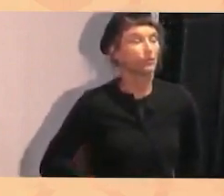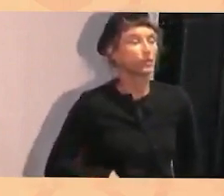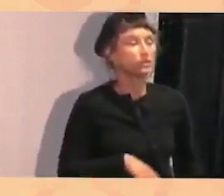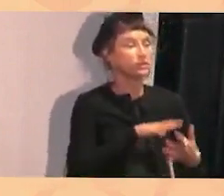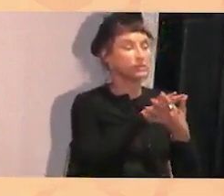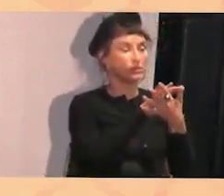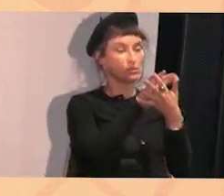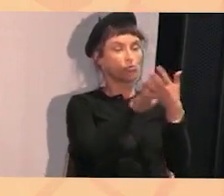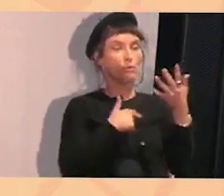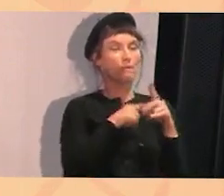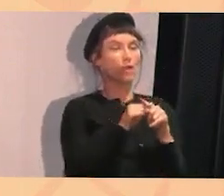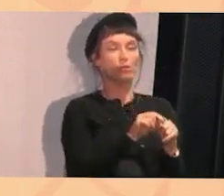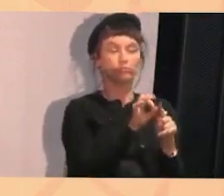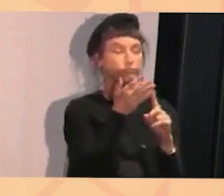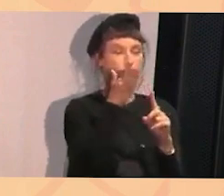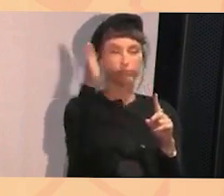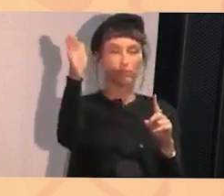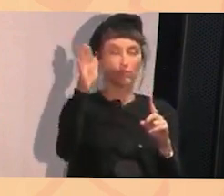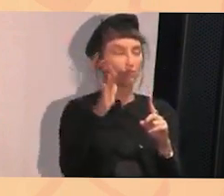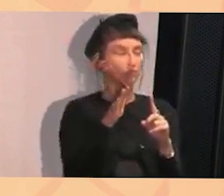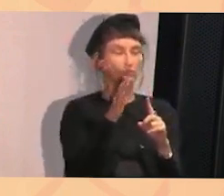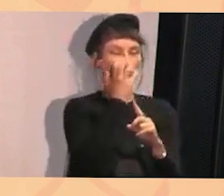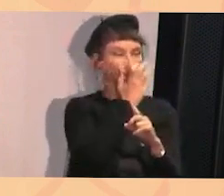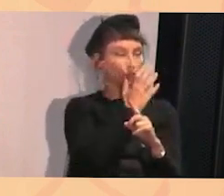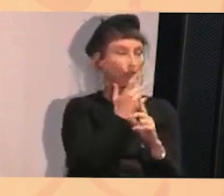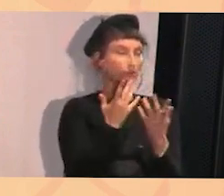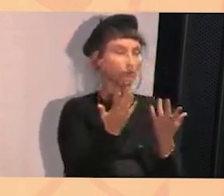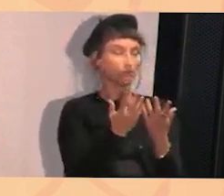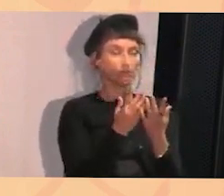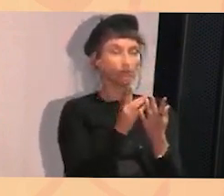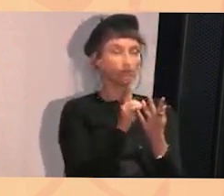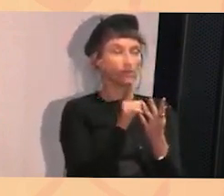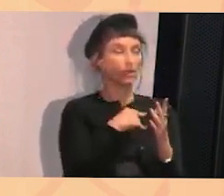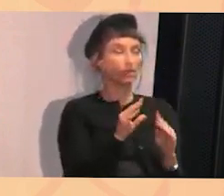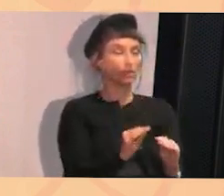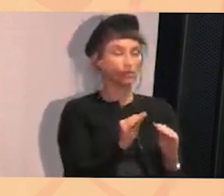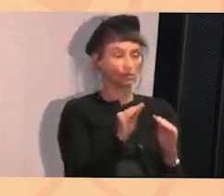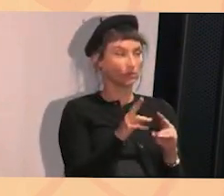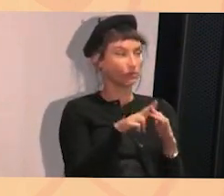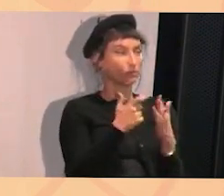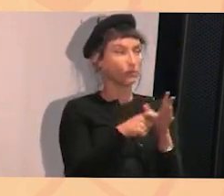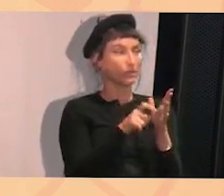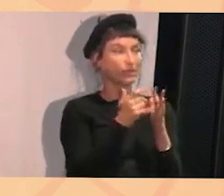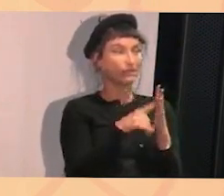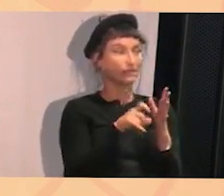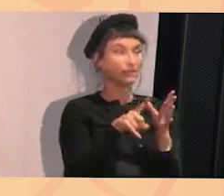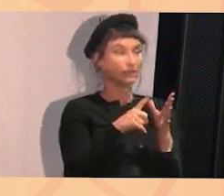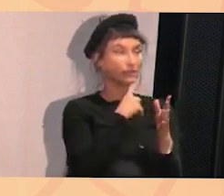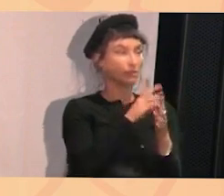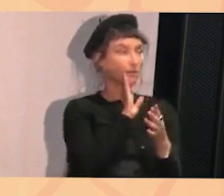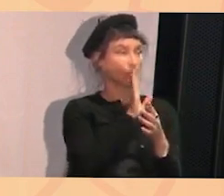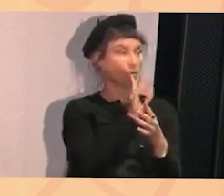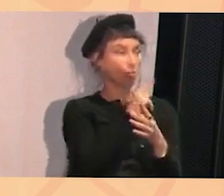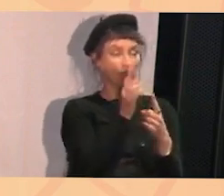pause for a moment to say we are, as Francesca says, we're at a pivotal moment now. We can make a choice here. We